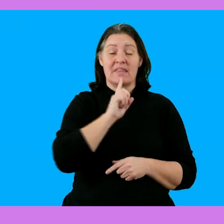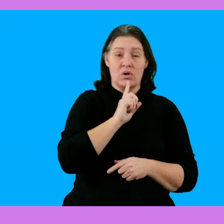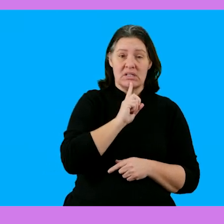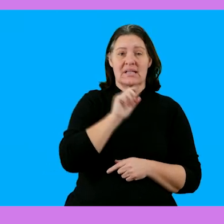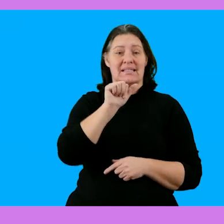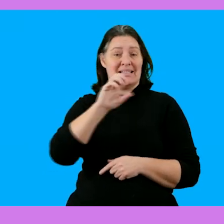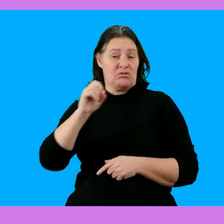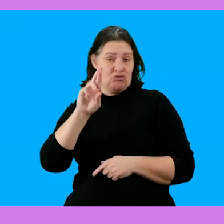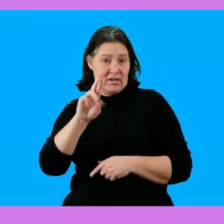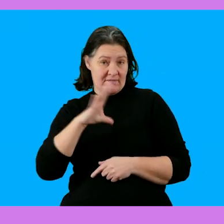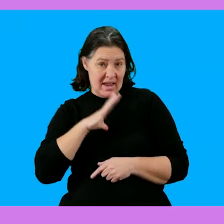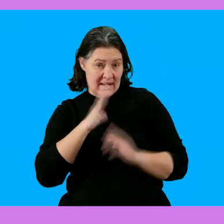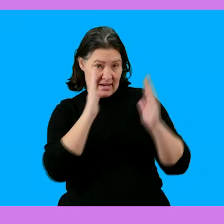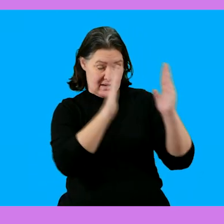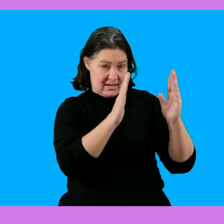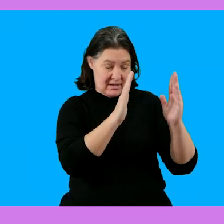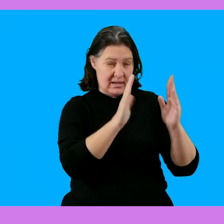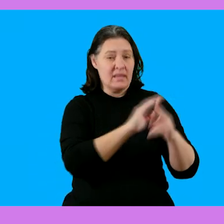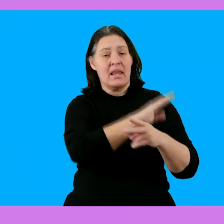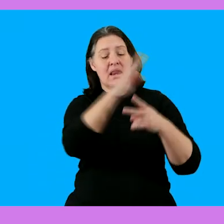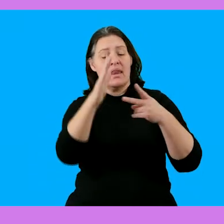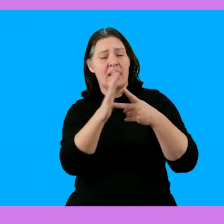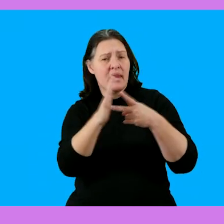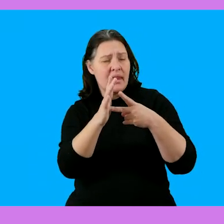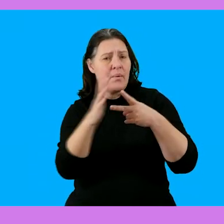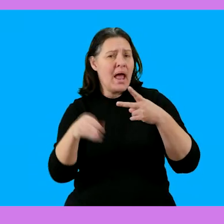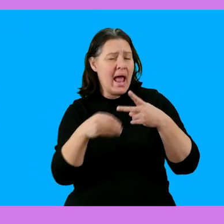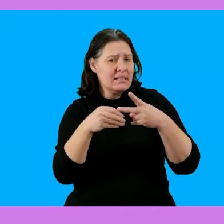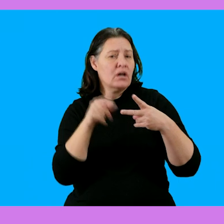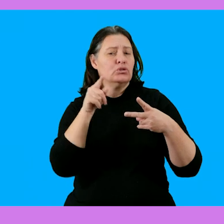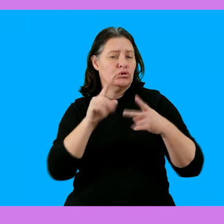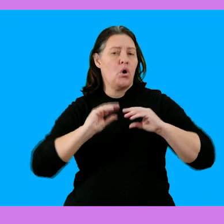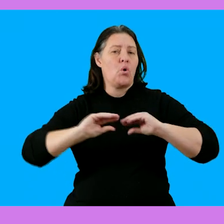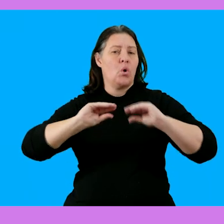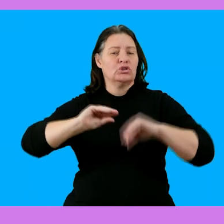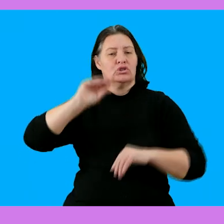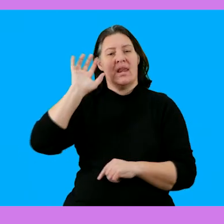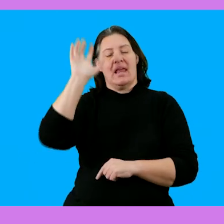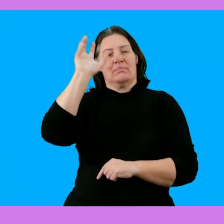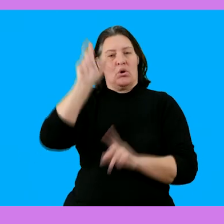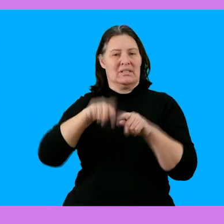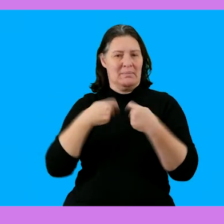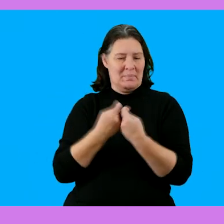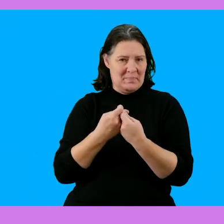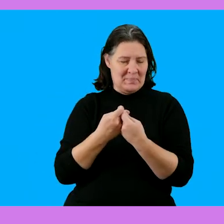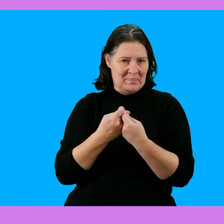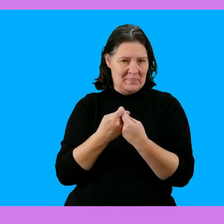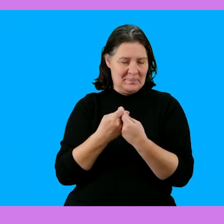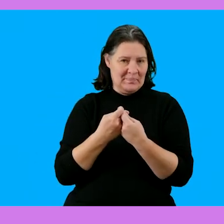183,600 Rand. Are we fine? Then what else need to be added here? She also coaches the local